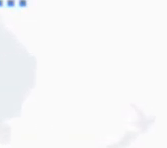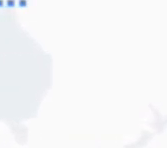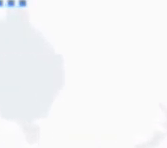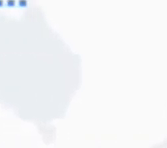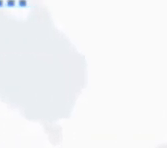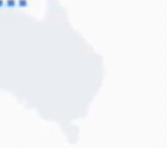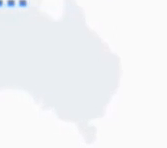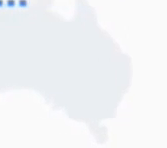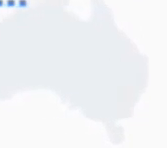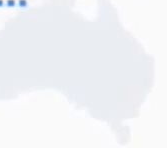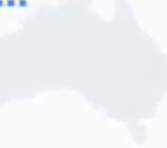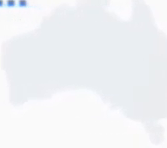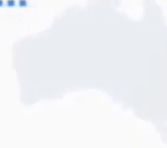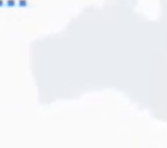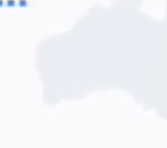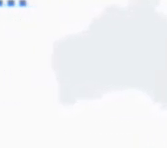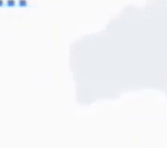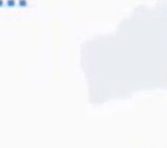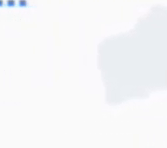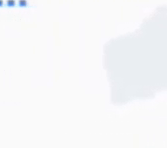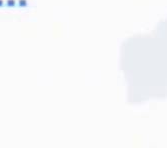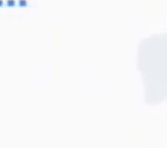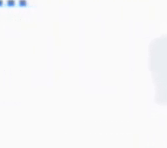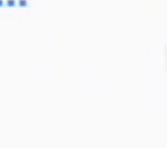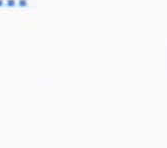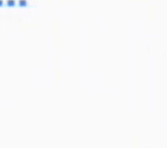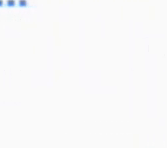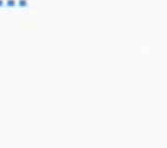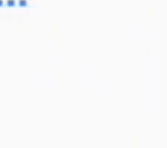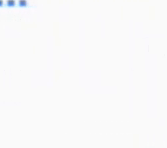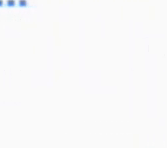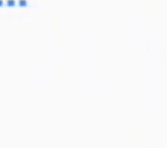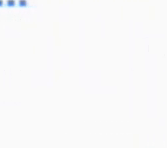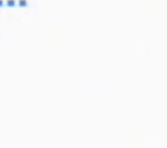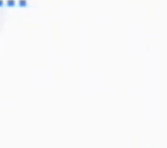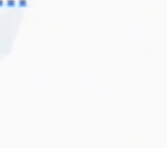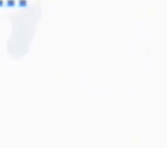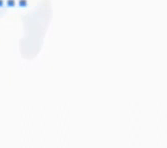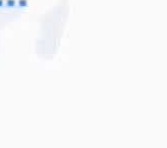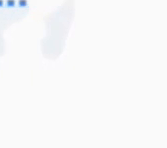We'll be right back.